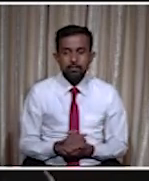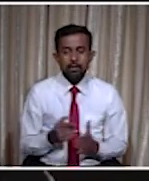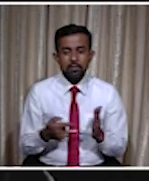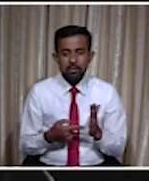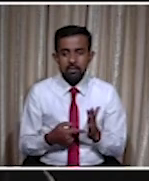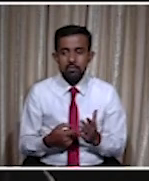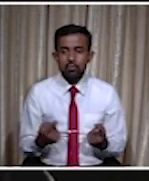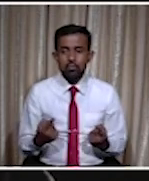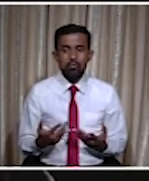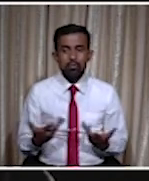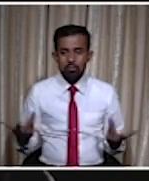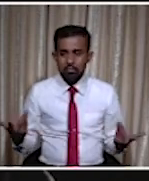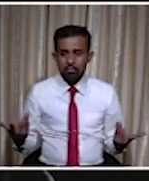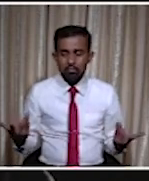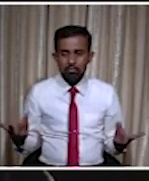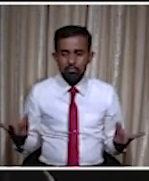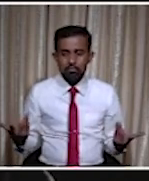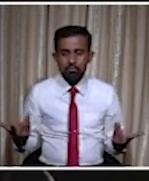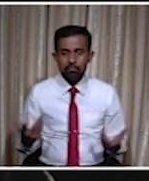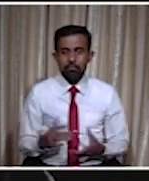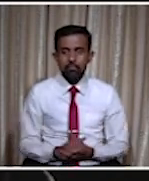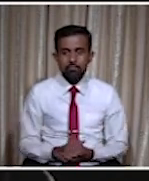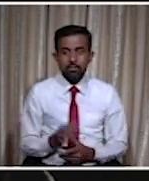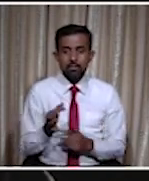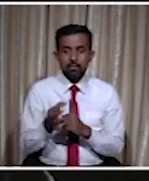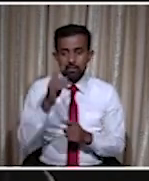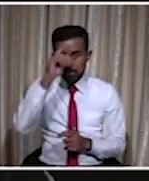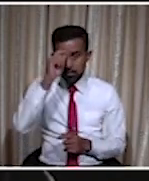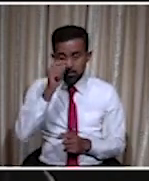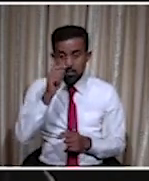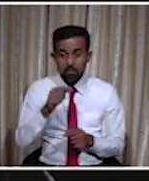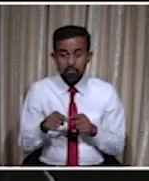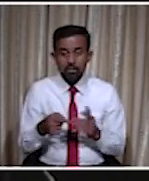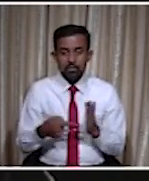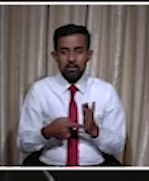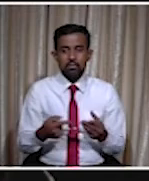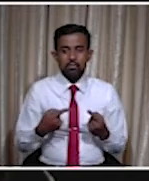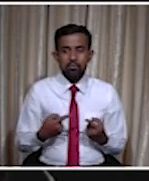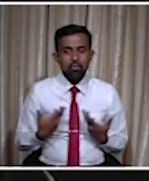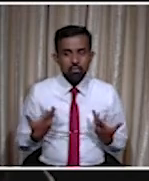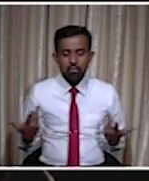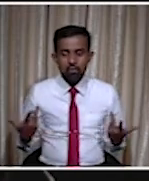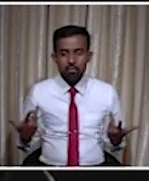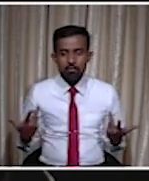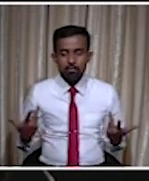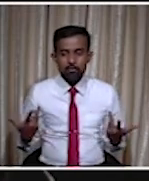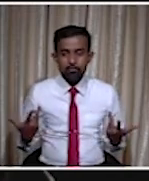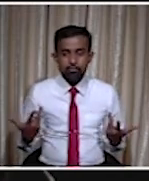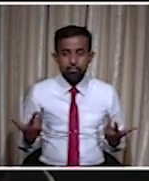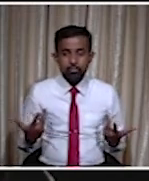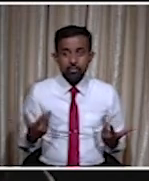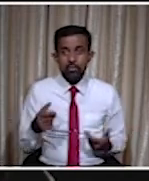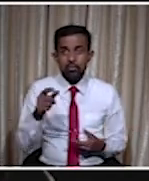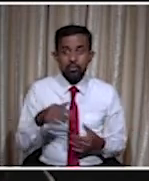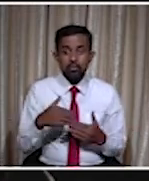befall one of our heads of state. But then he had turned a blind eye to many of our very